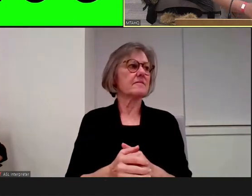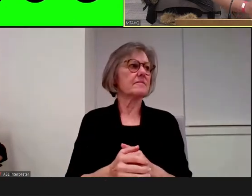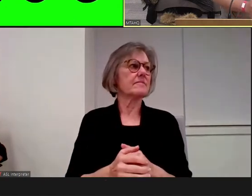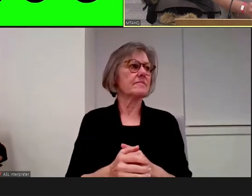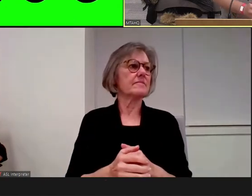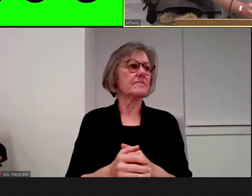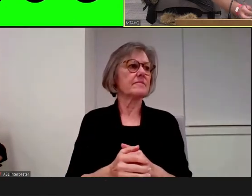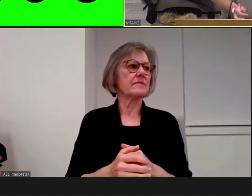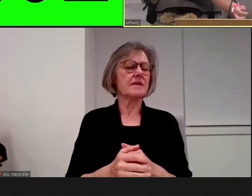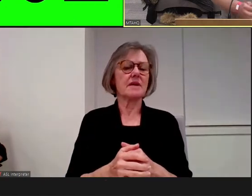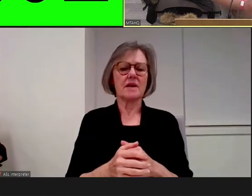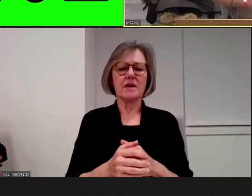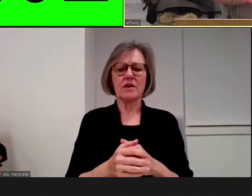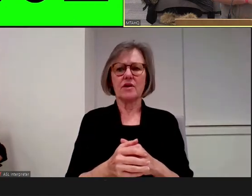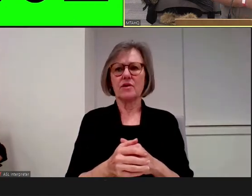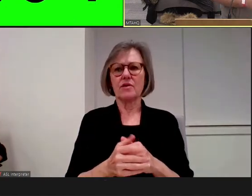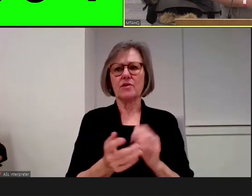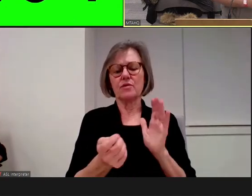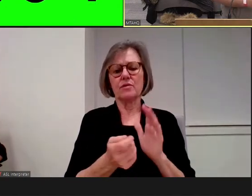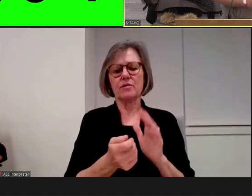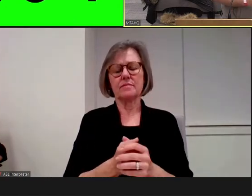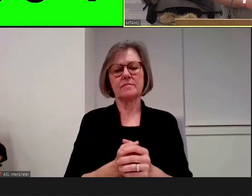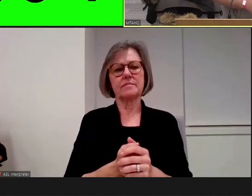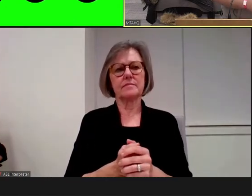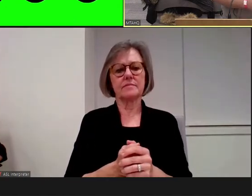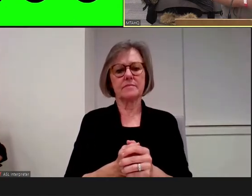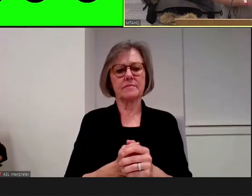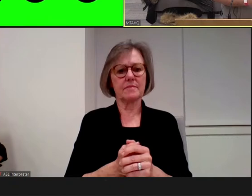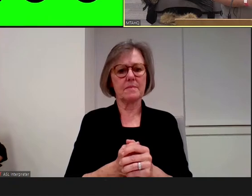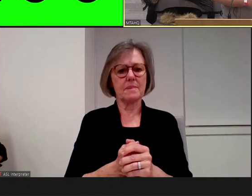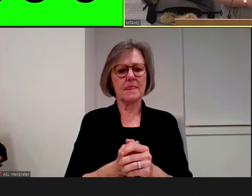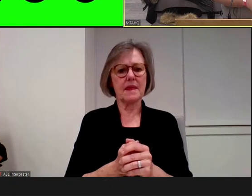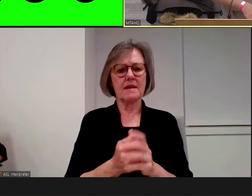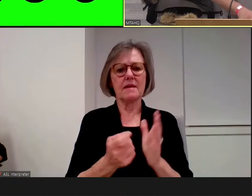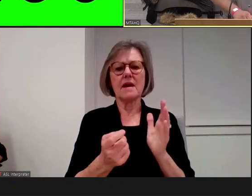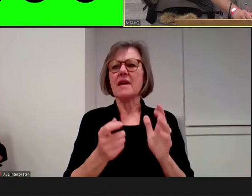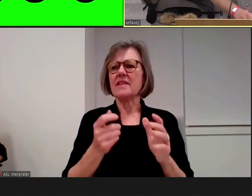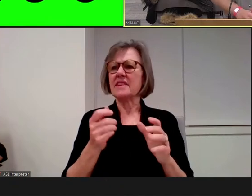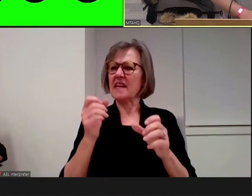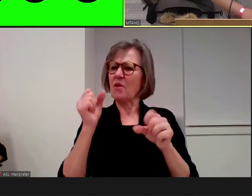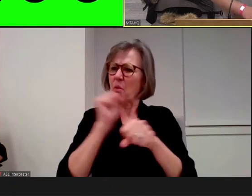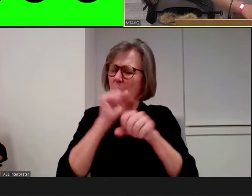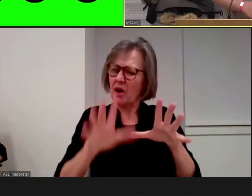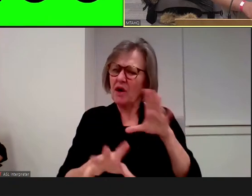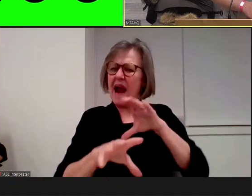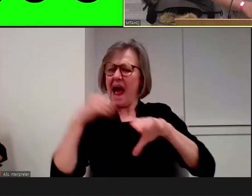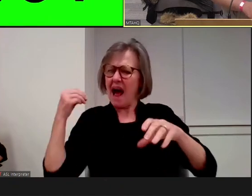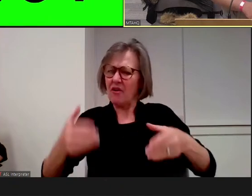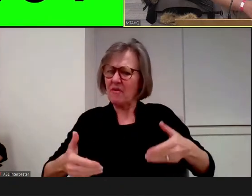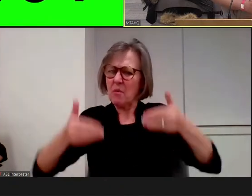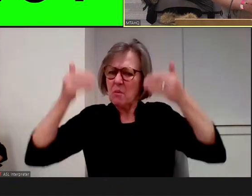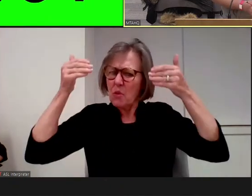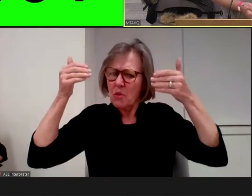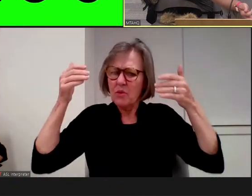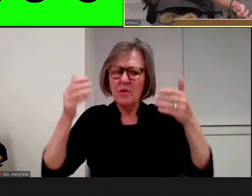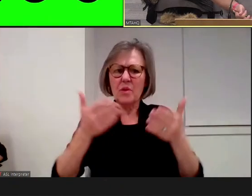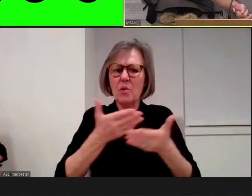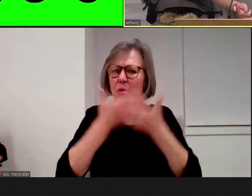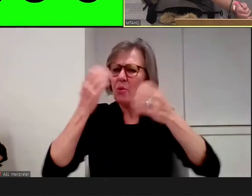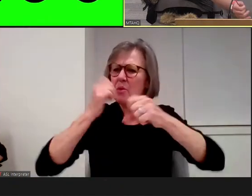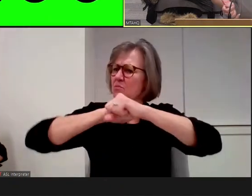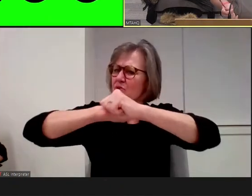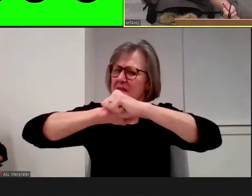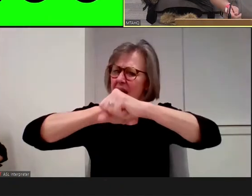how you take out the station agents out of their booths without any